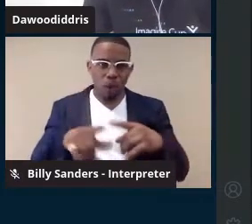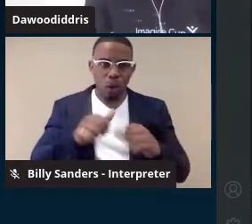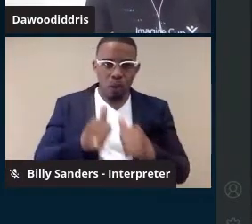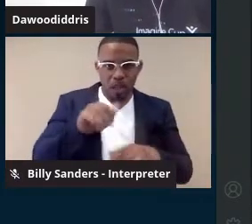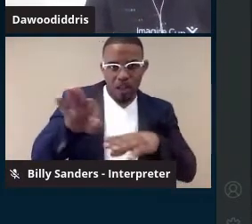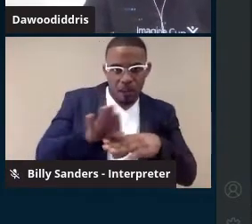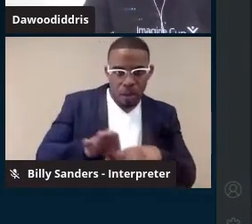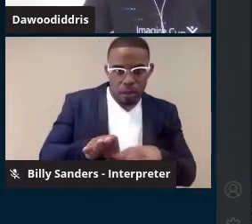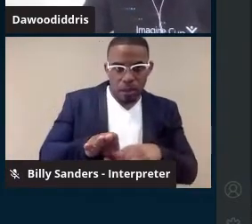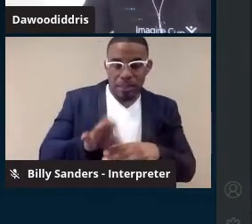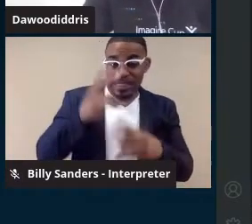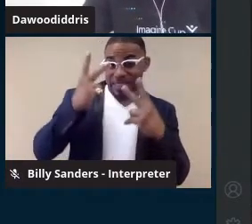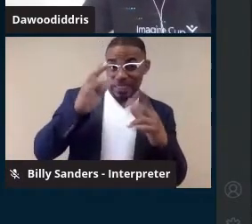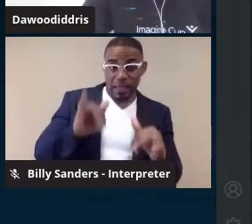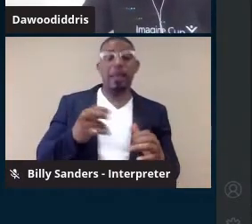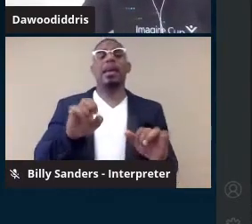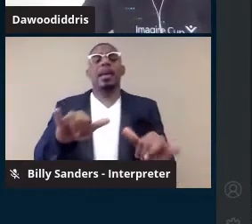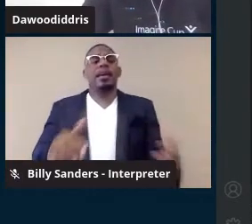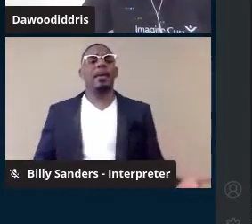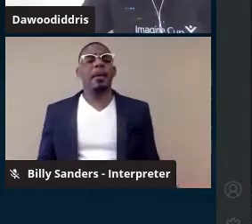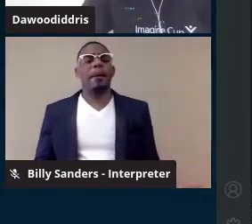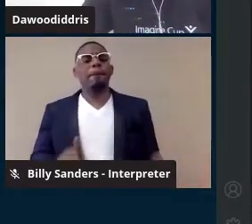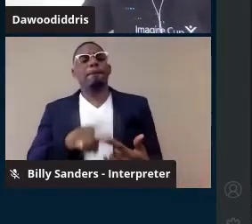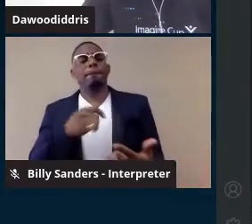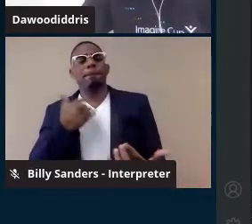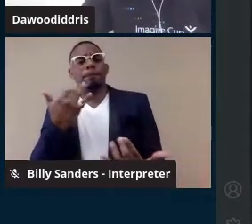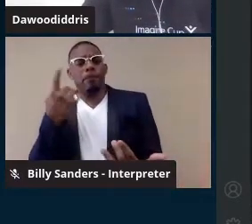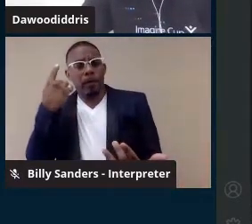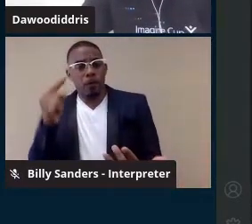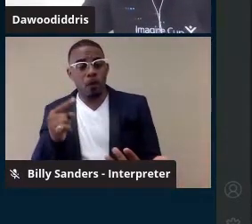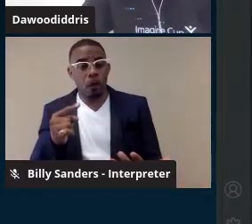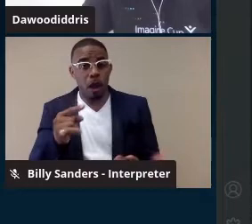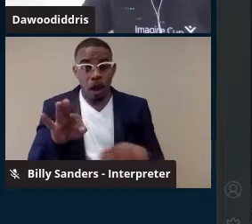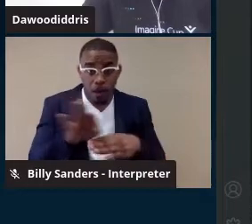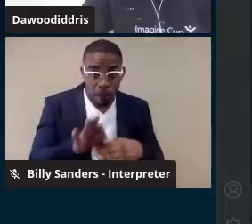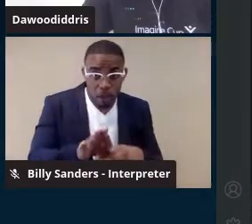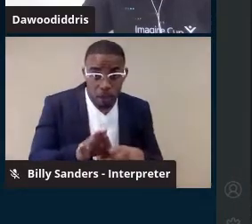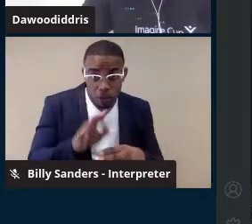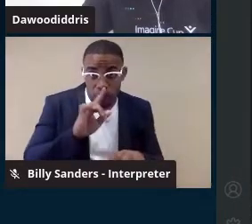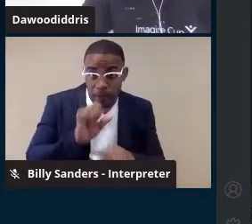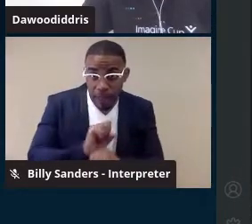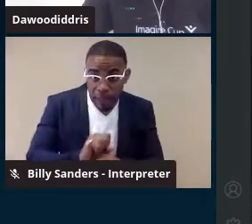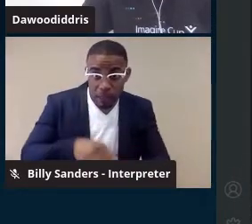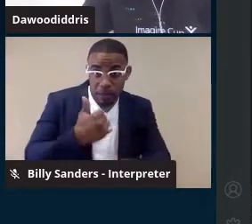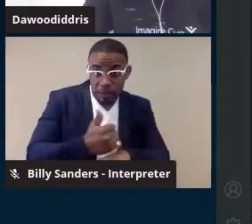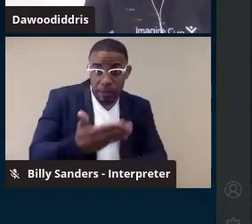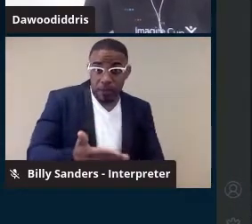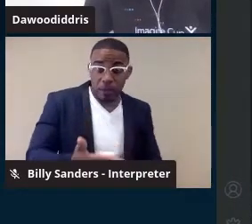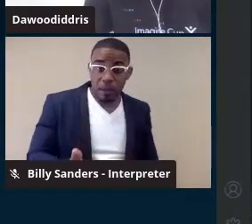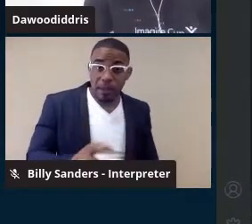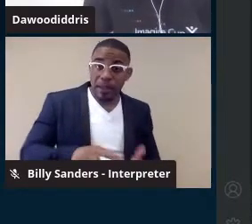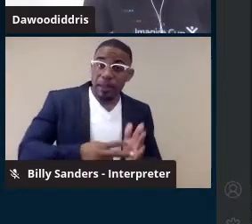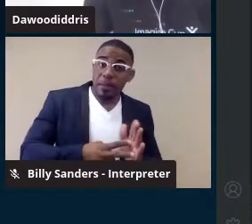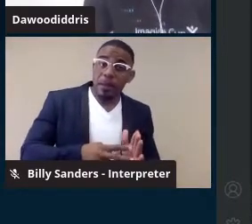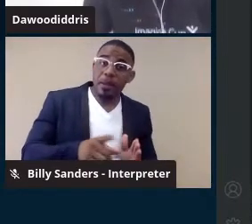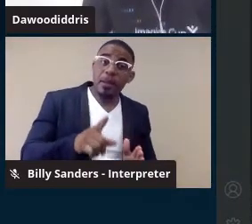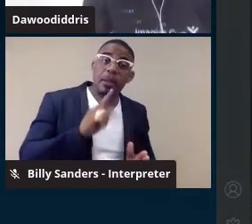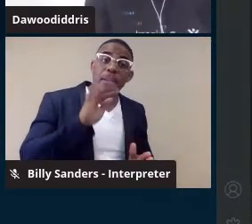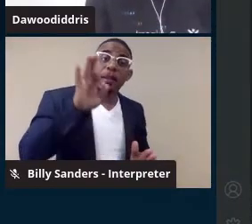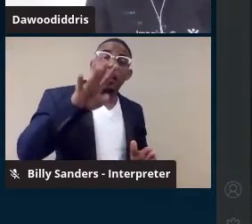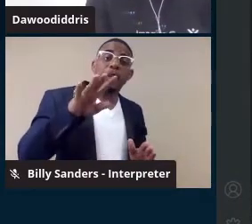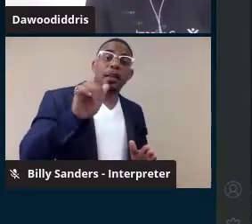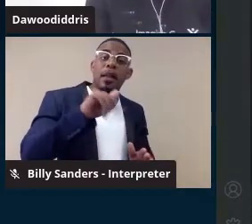function and say that, hey, when I'm waiting for a function to actually return, please return the